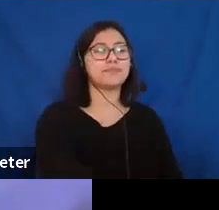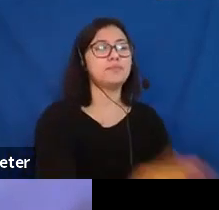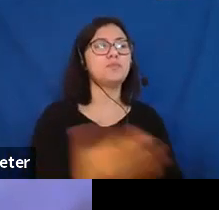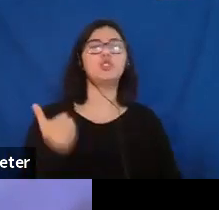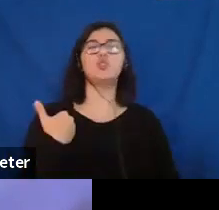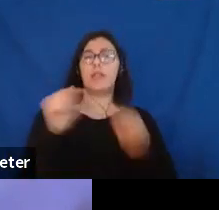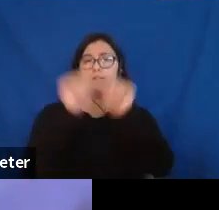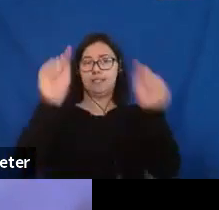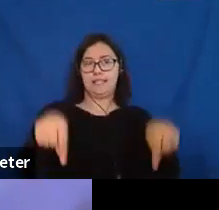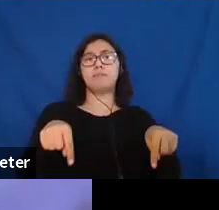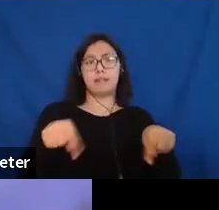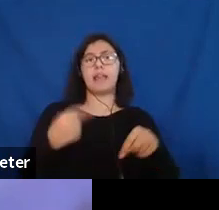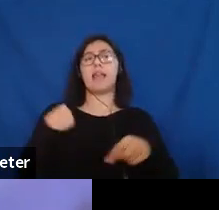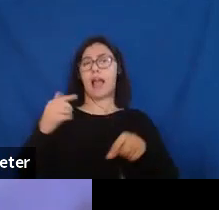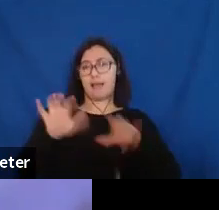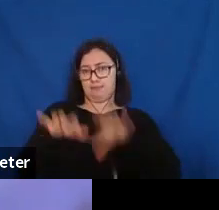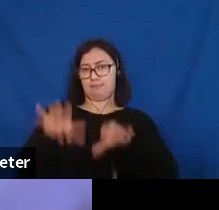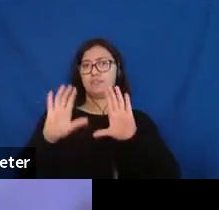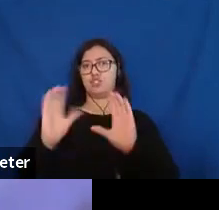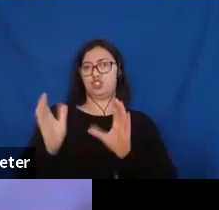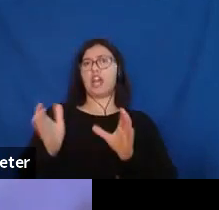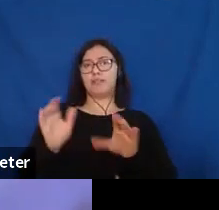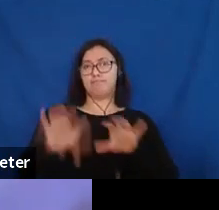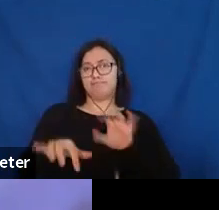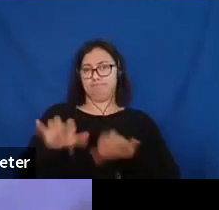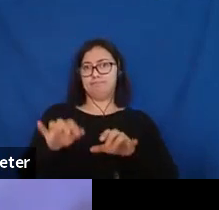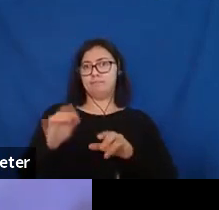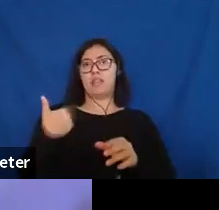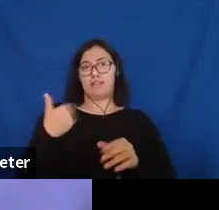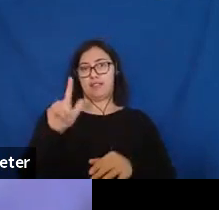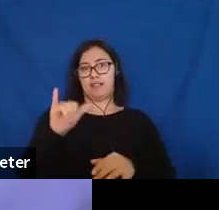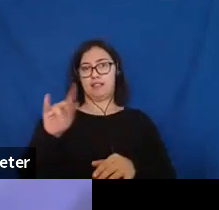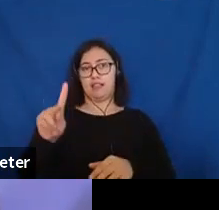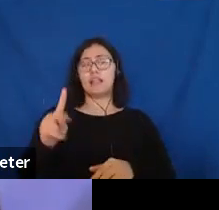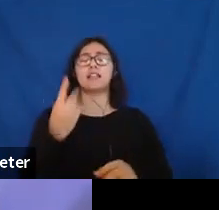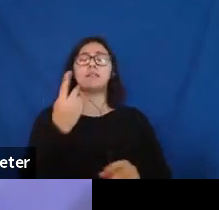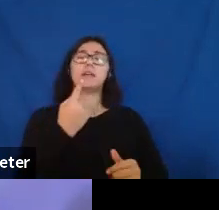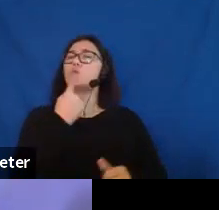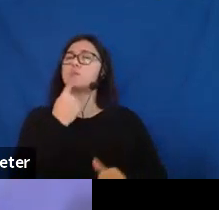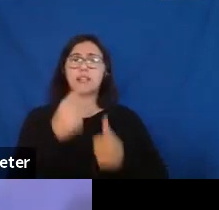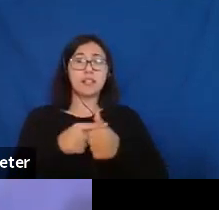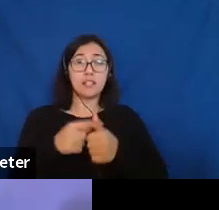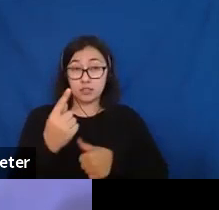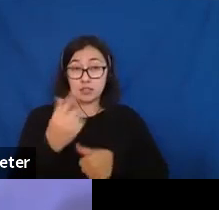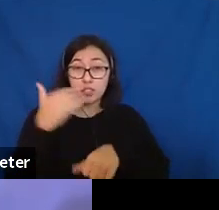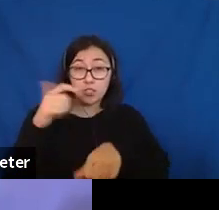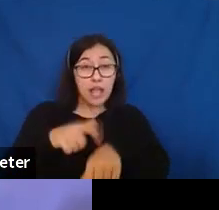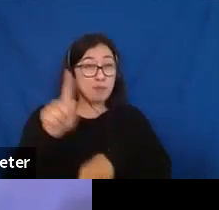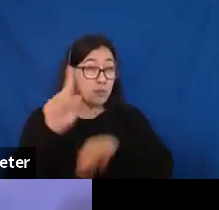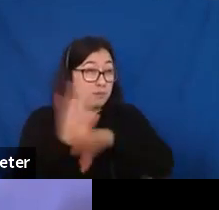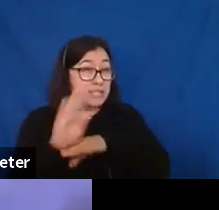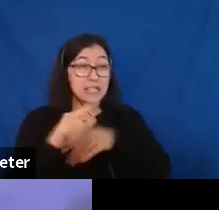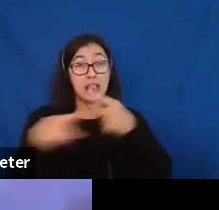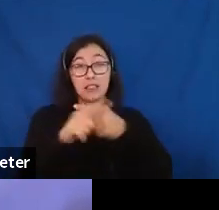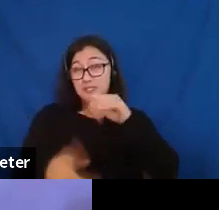put it in the chat box for you. So the first thing is, I always say to somebody, is this a good time? If they're busy, if they're getting ready to go, if they've